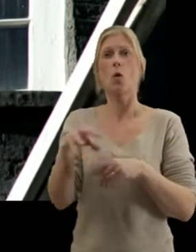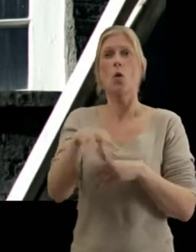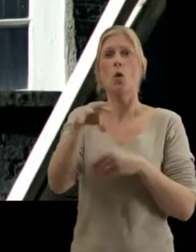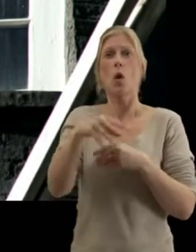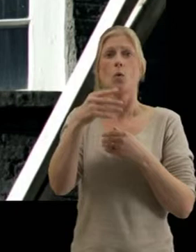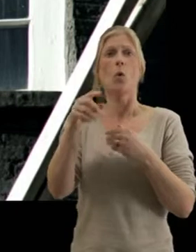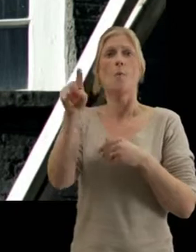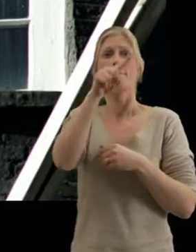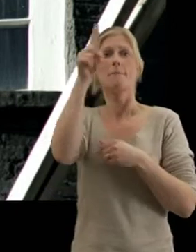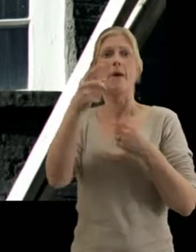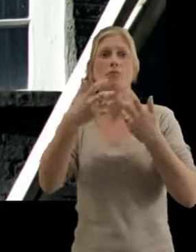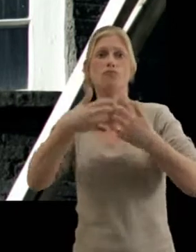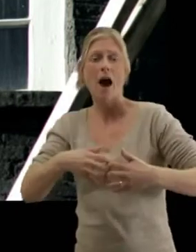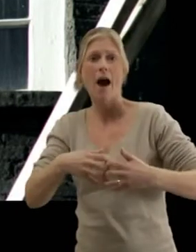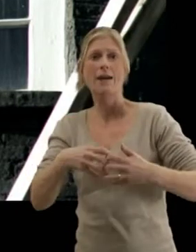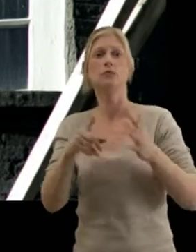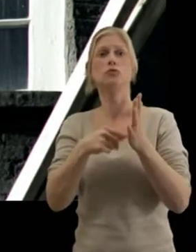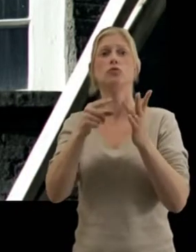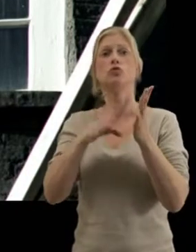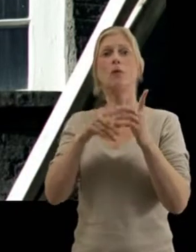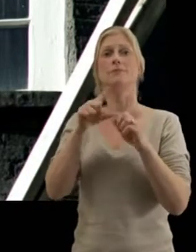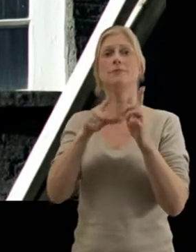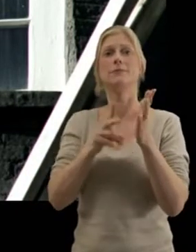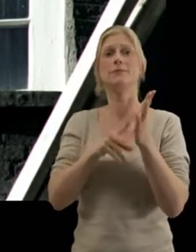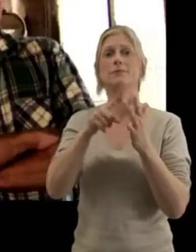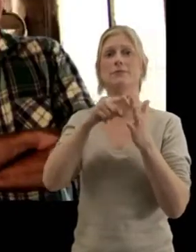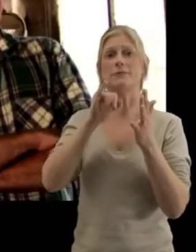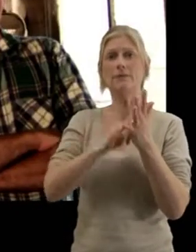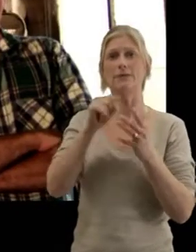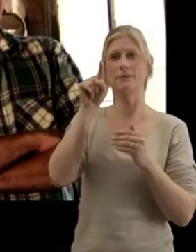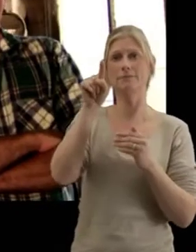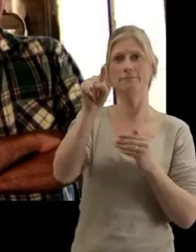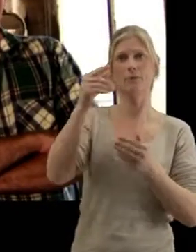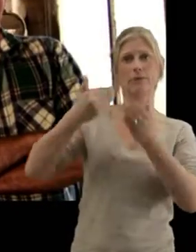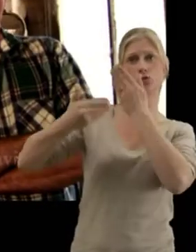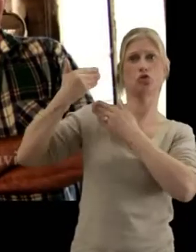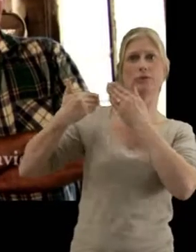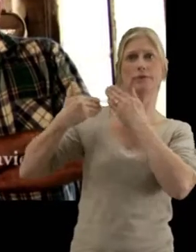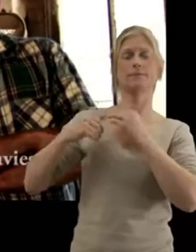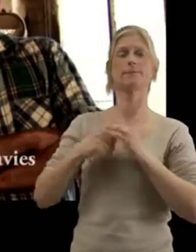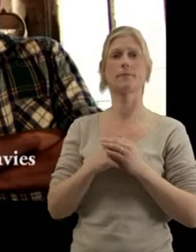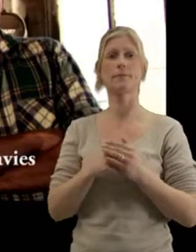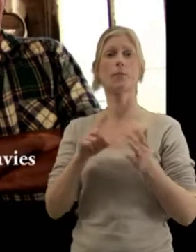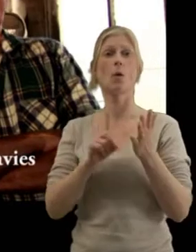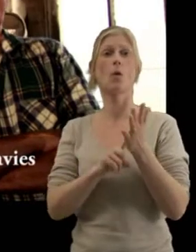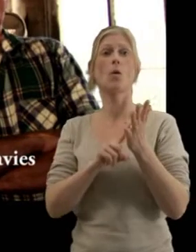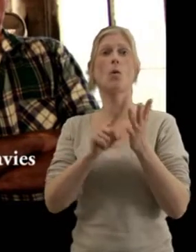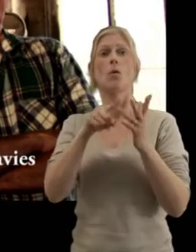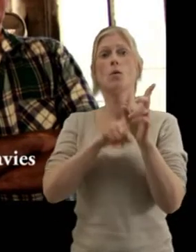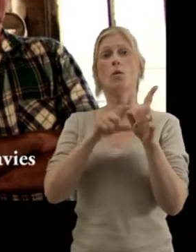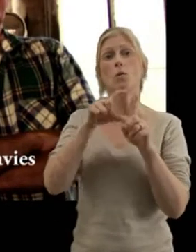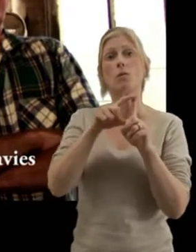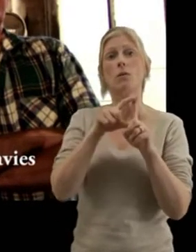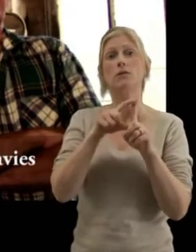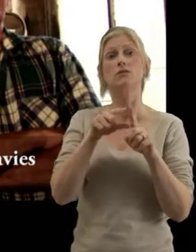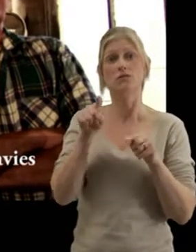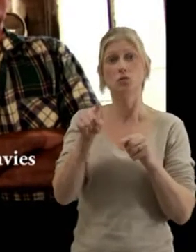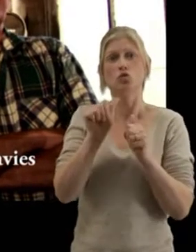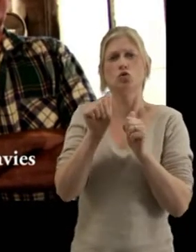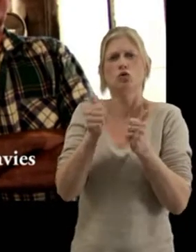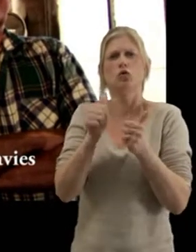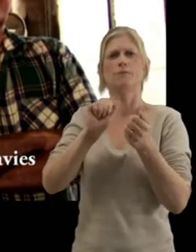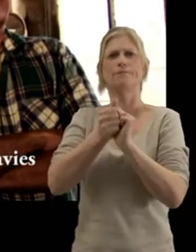Tom Davies to learn about the history of the mill. Lloyd Hoyles was a very good friend of my father's,